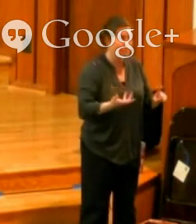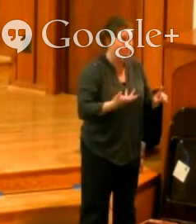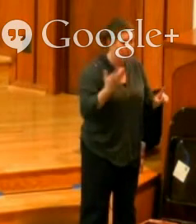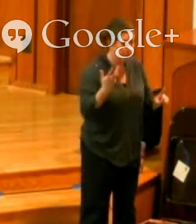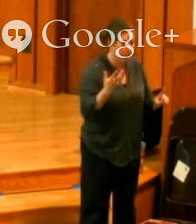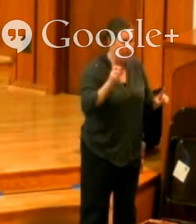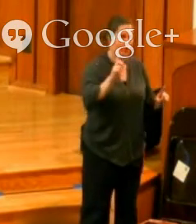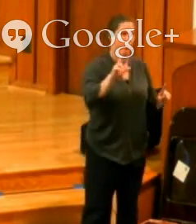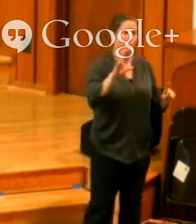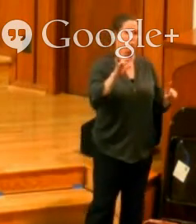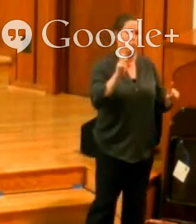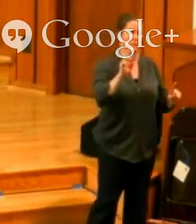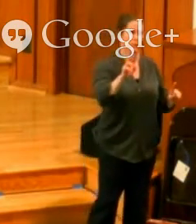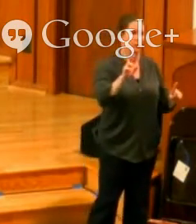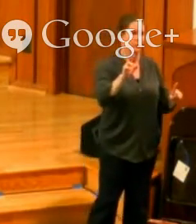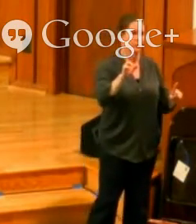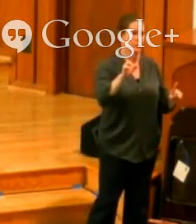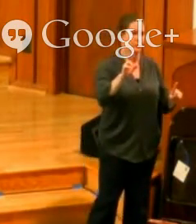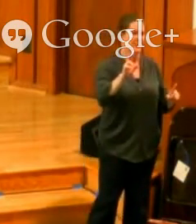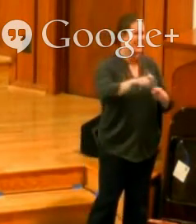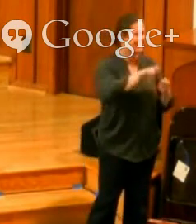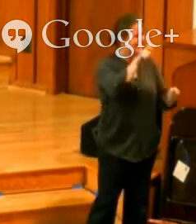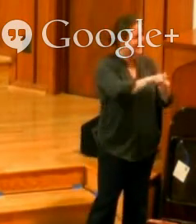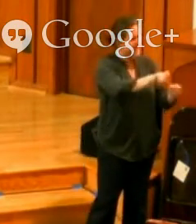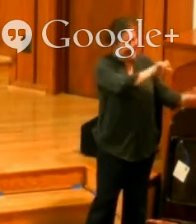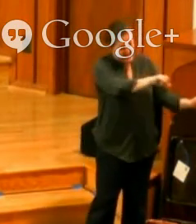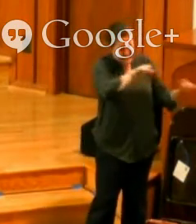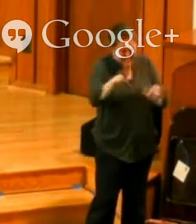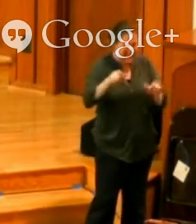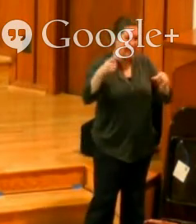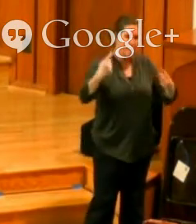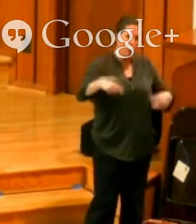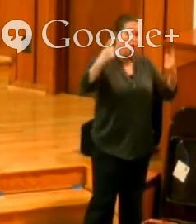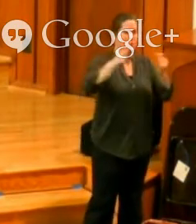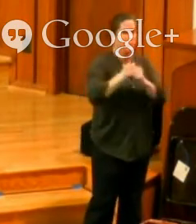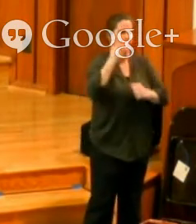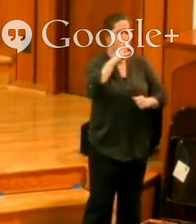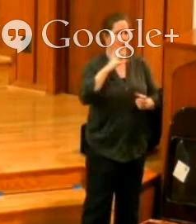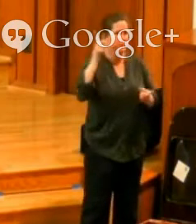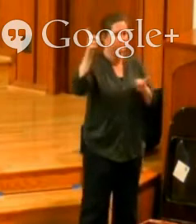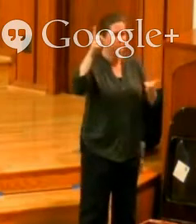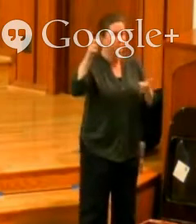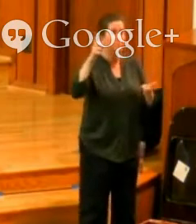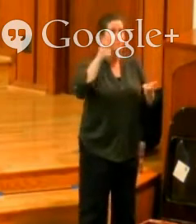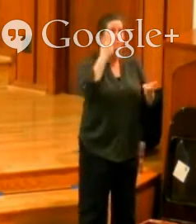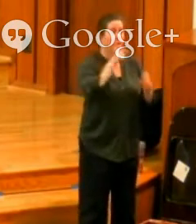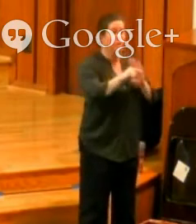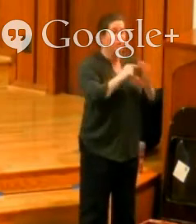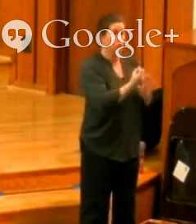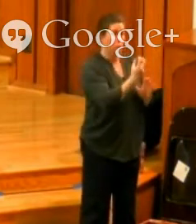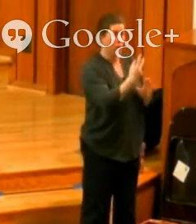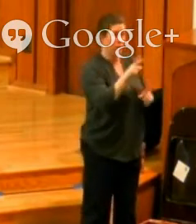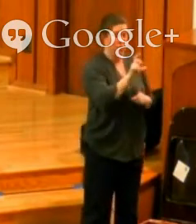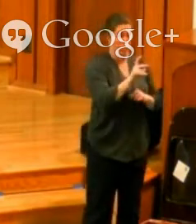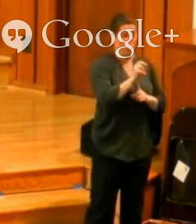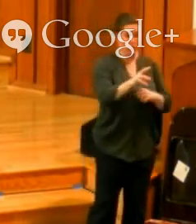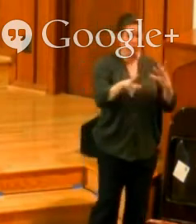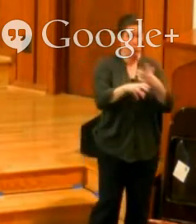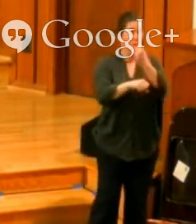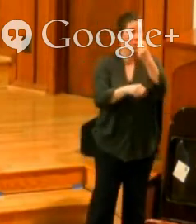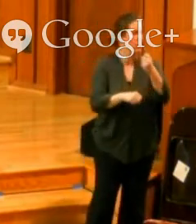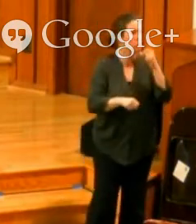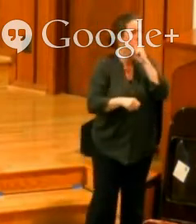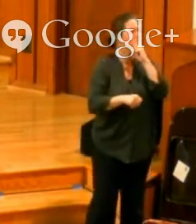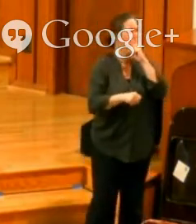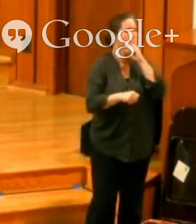Came from Lucifer. It's exactly the same argument that he had in Revelation chapter 12. Verse 12 says he did not prevail, that he was cast out, and